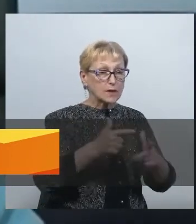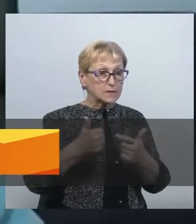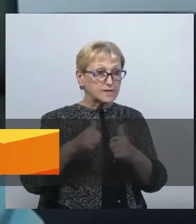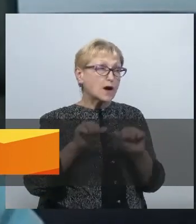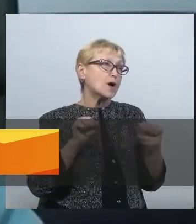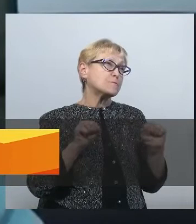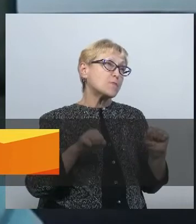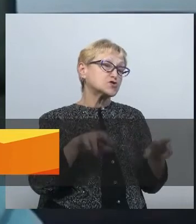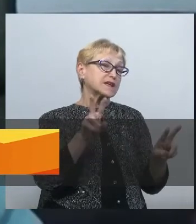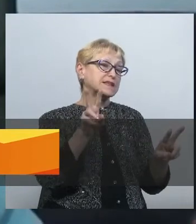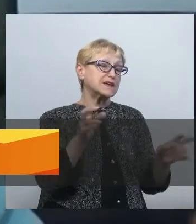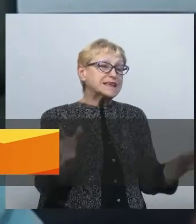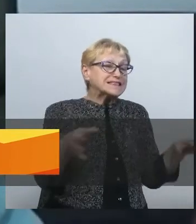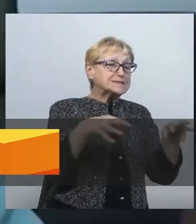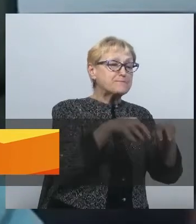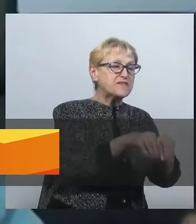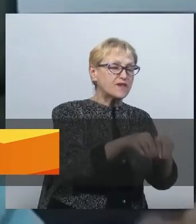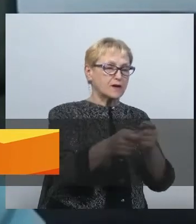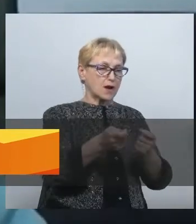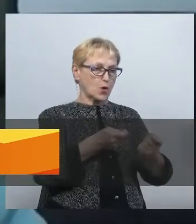bodies can be called